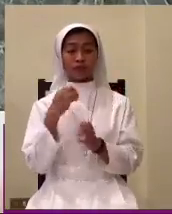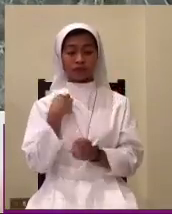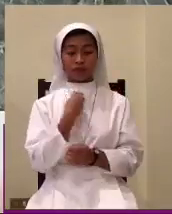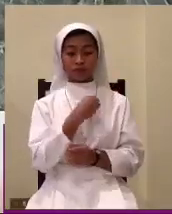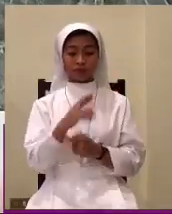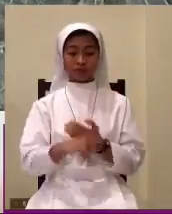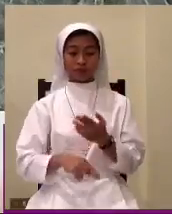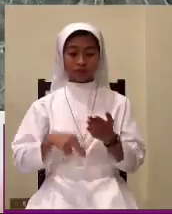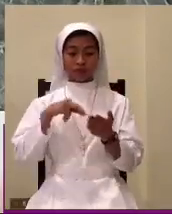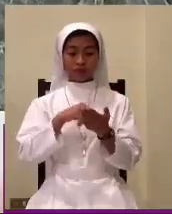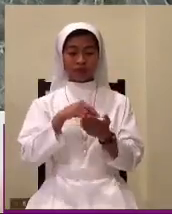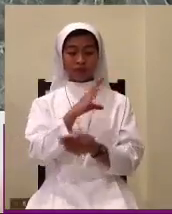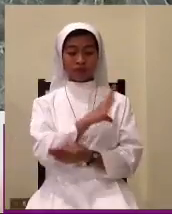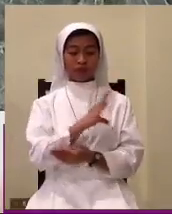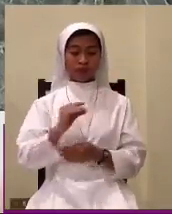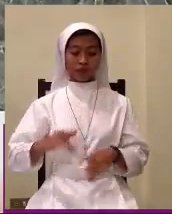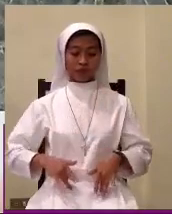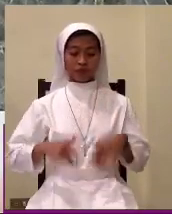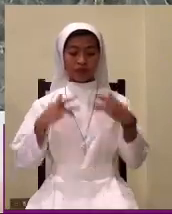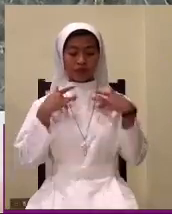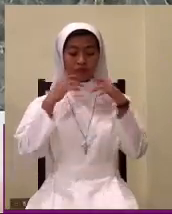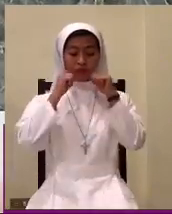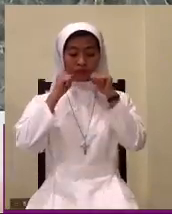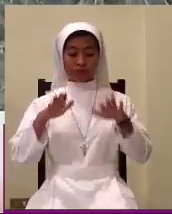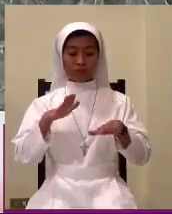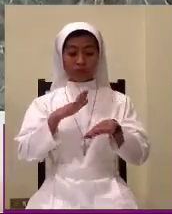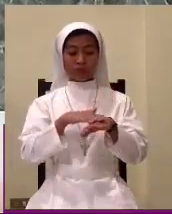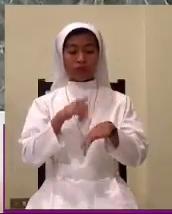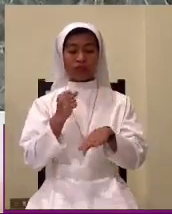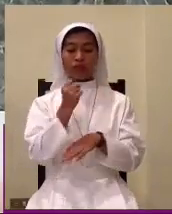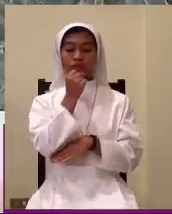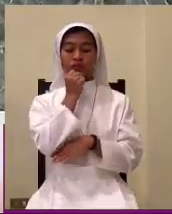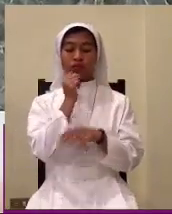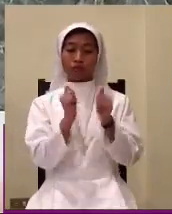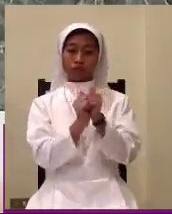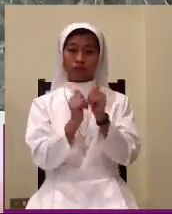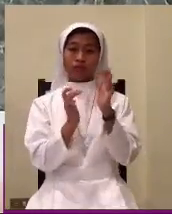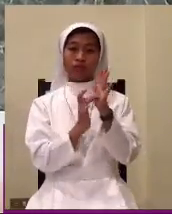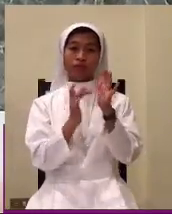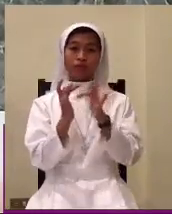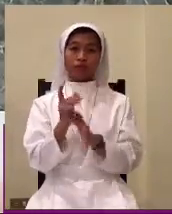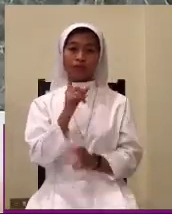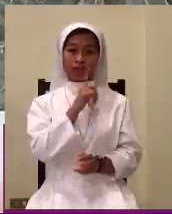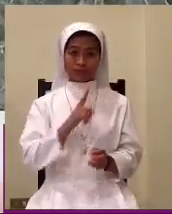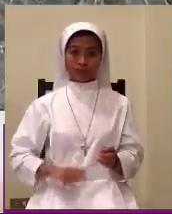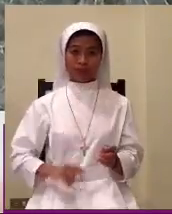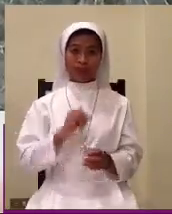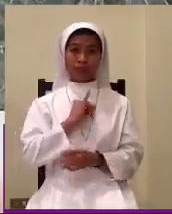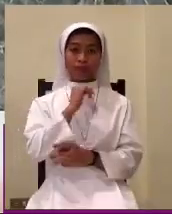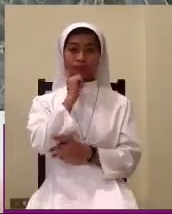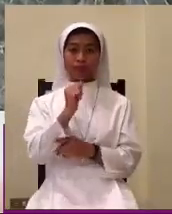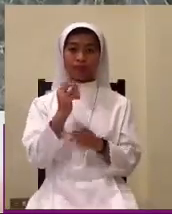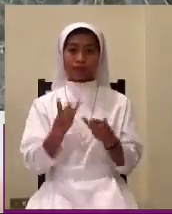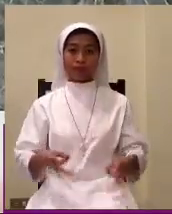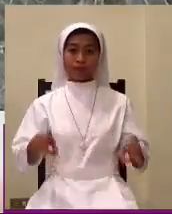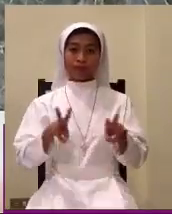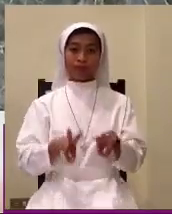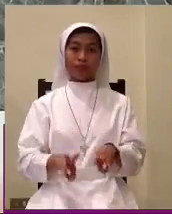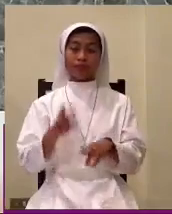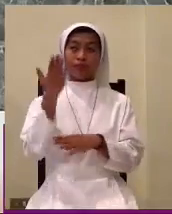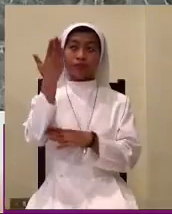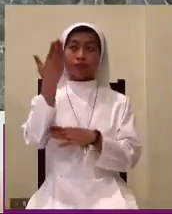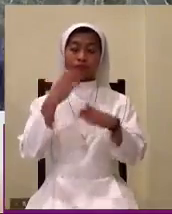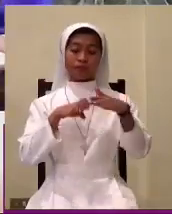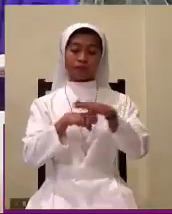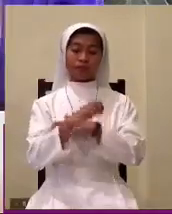and our life. Blessed are those called to the supper of the Lamb. Lord, I am not worthy that you should